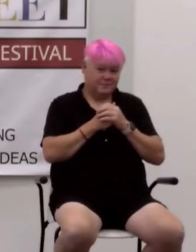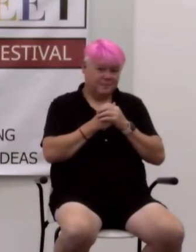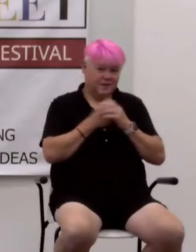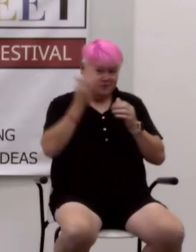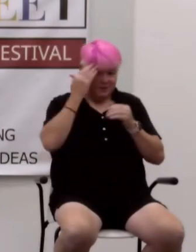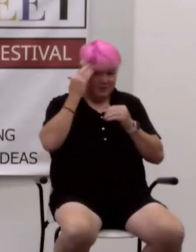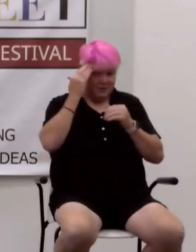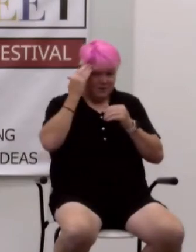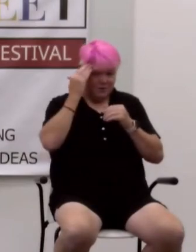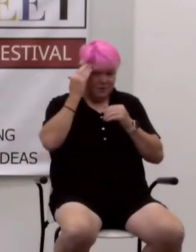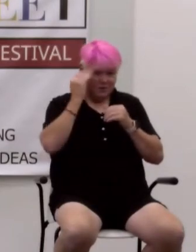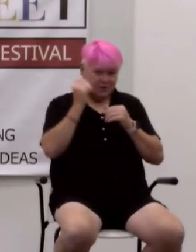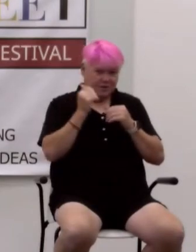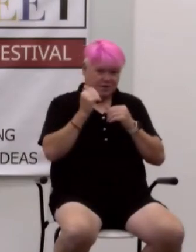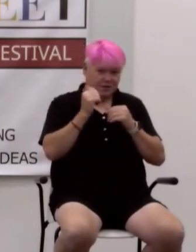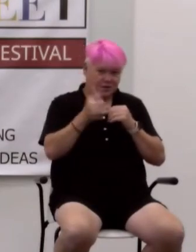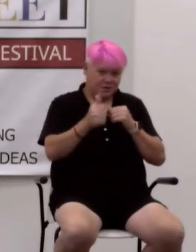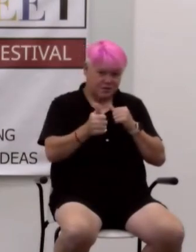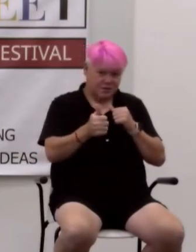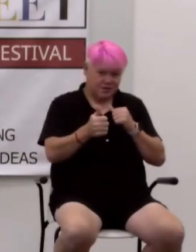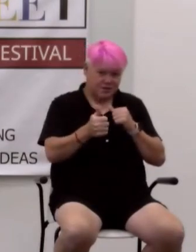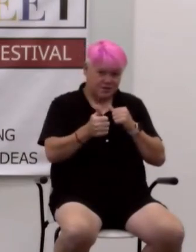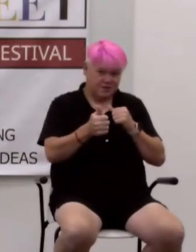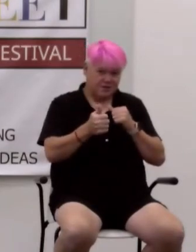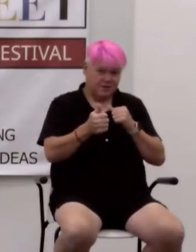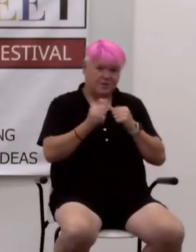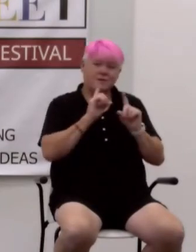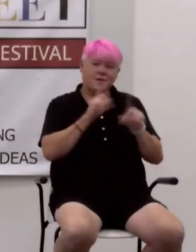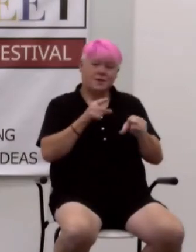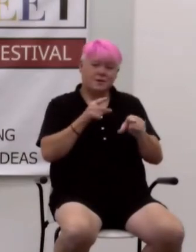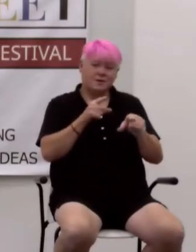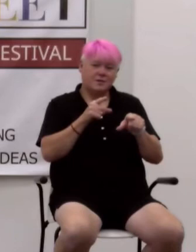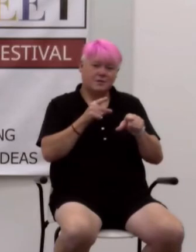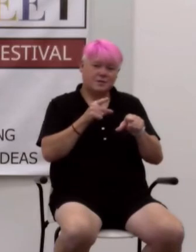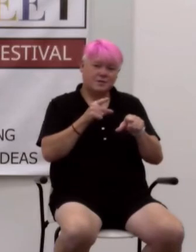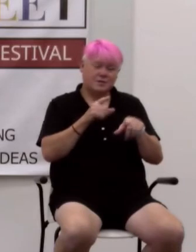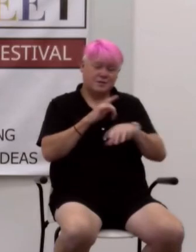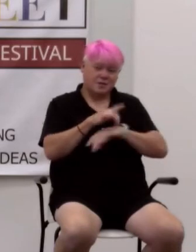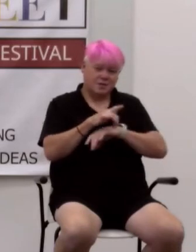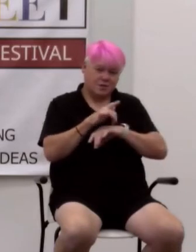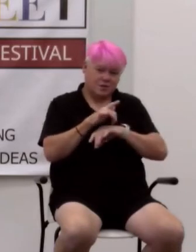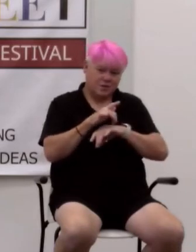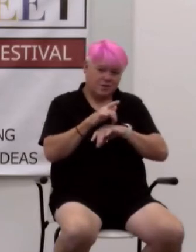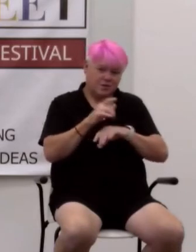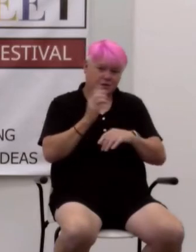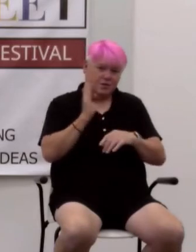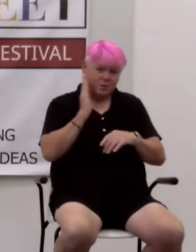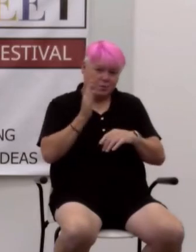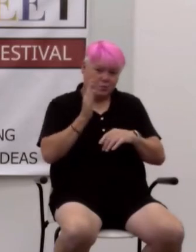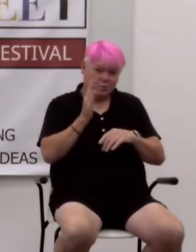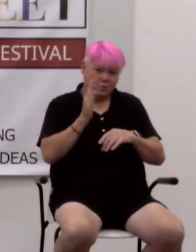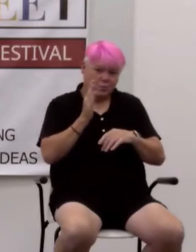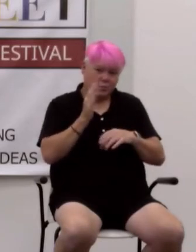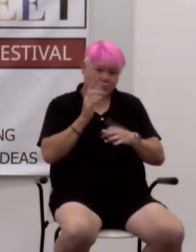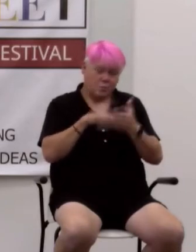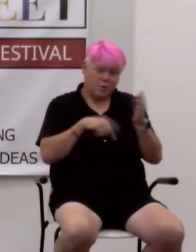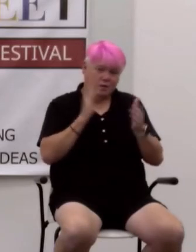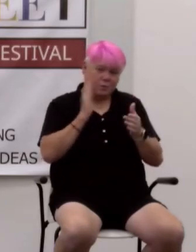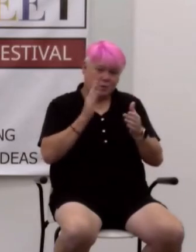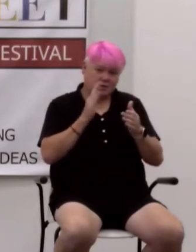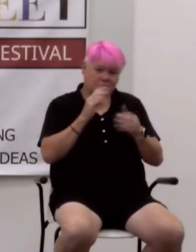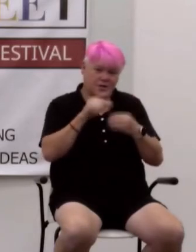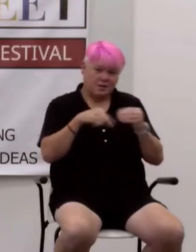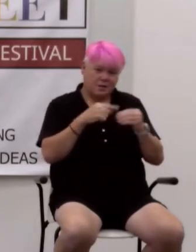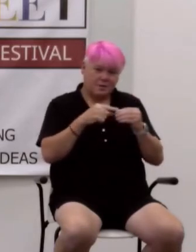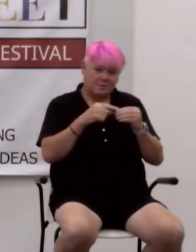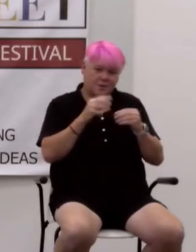nun yourself? And you answered this question earlier, but let me carry on with the question. What was it about nuns in